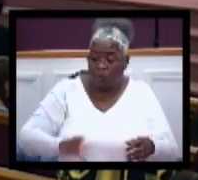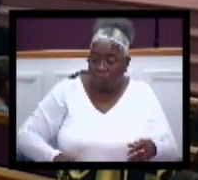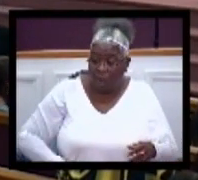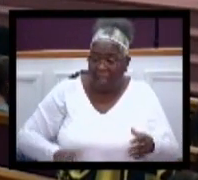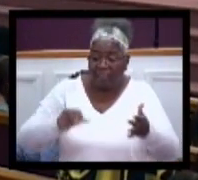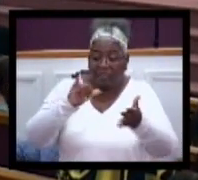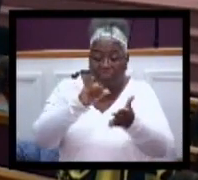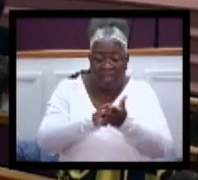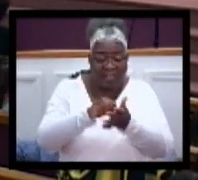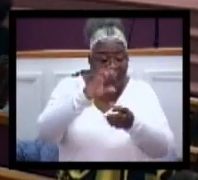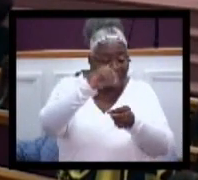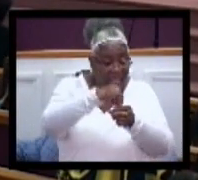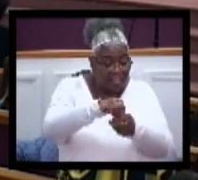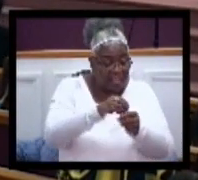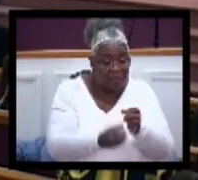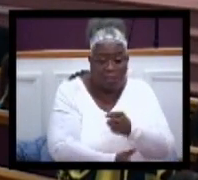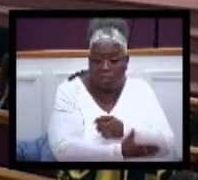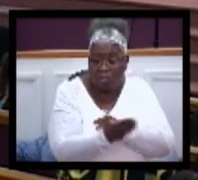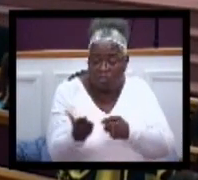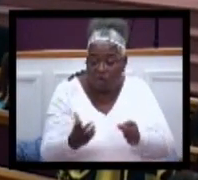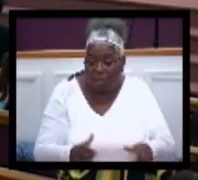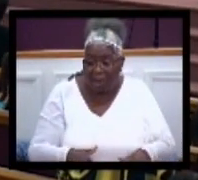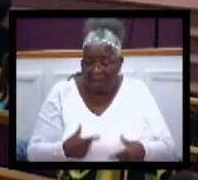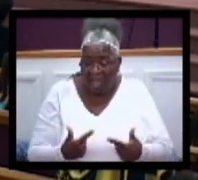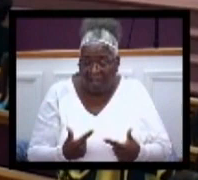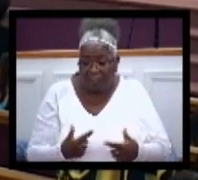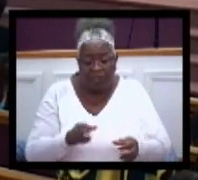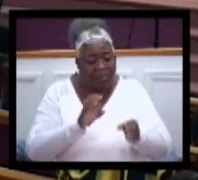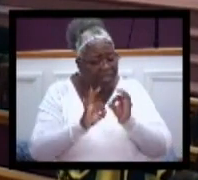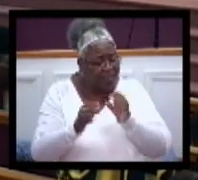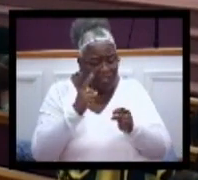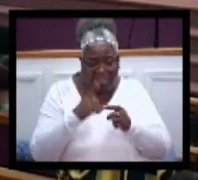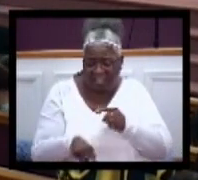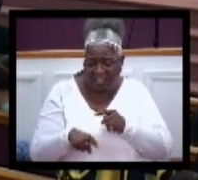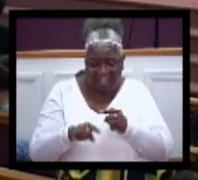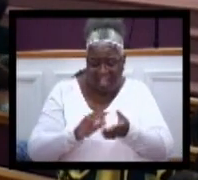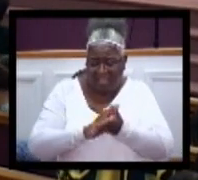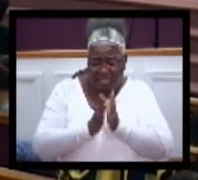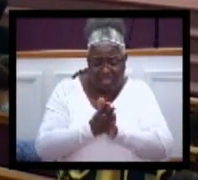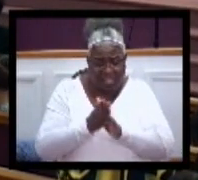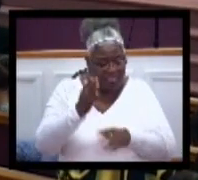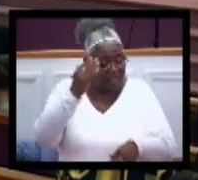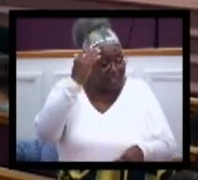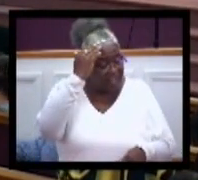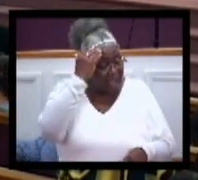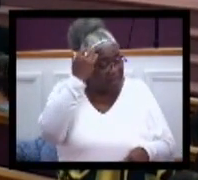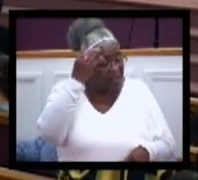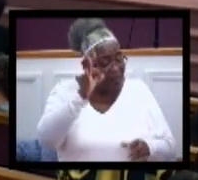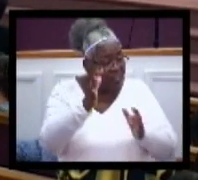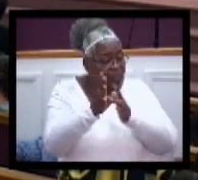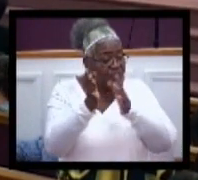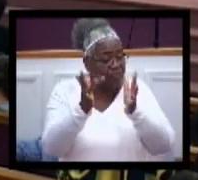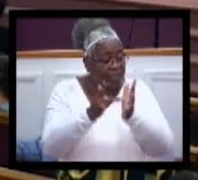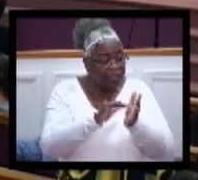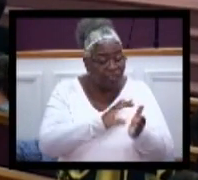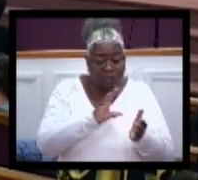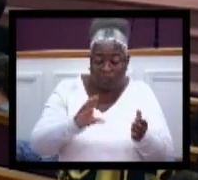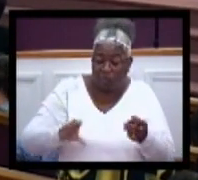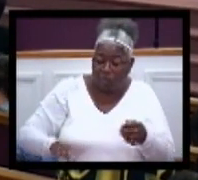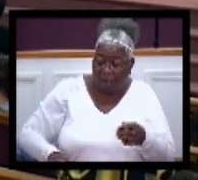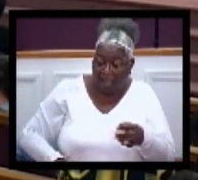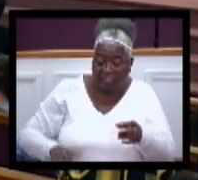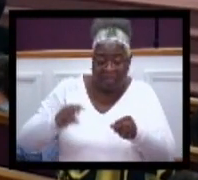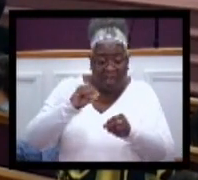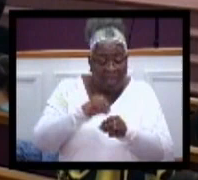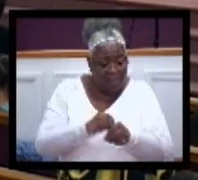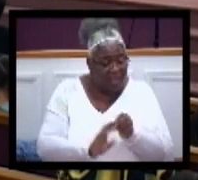that's in your life. If they can't get the knowledge of Jesus Christ